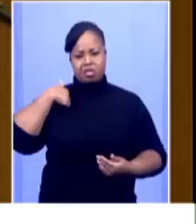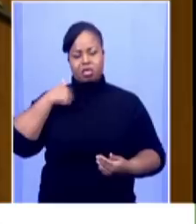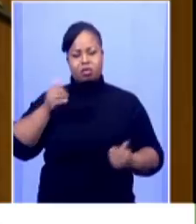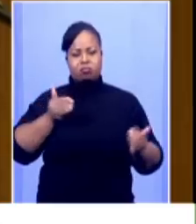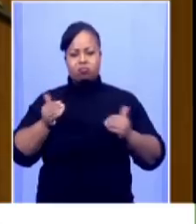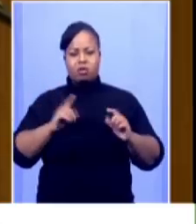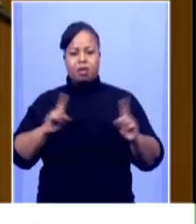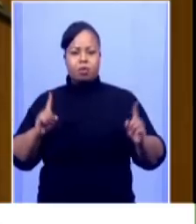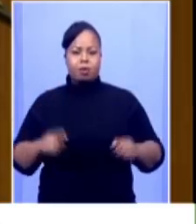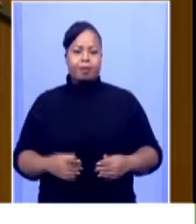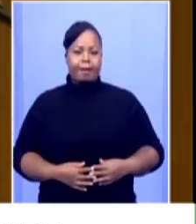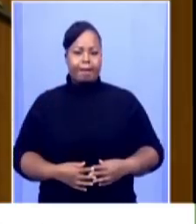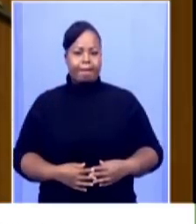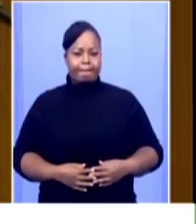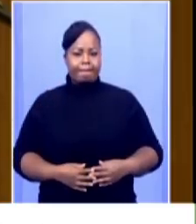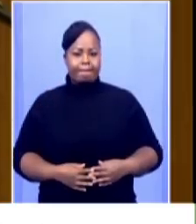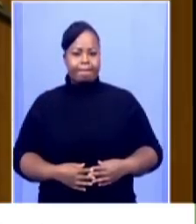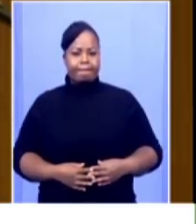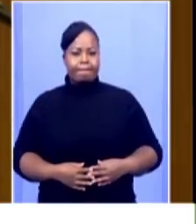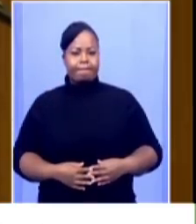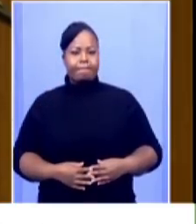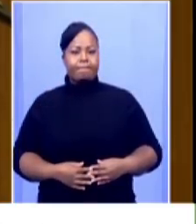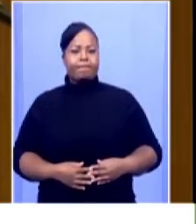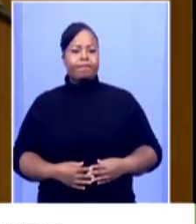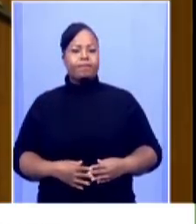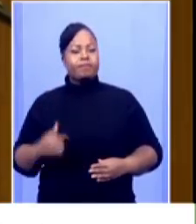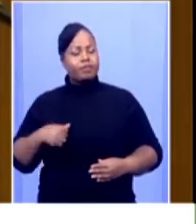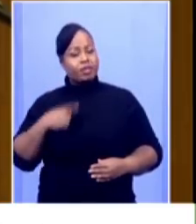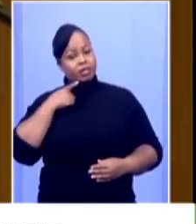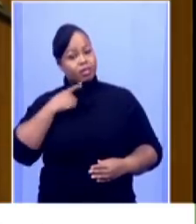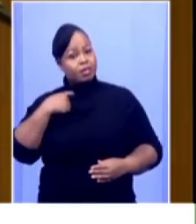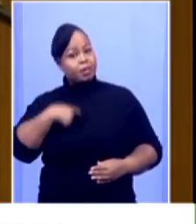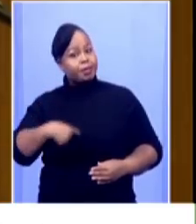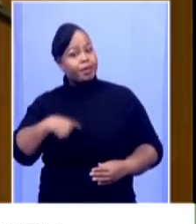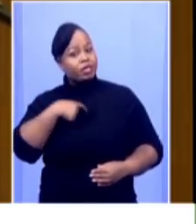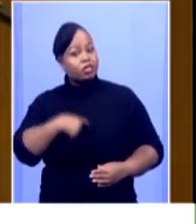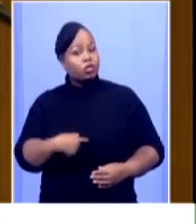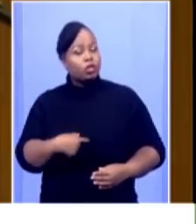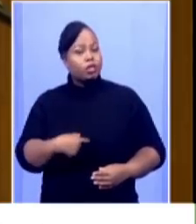matter. As I say, personally, I'm